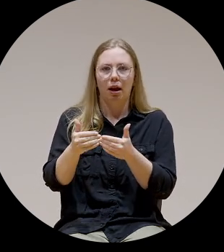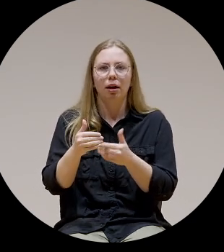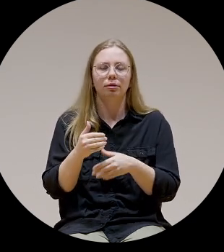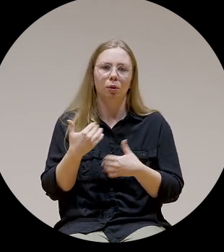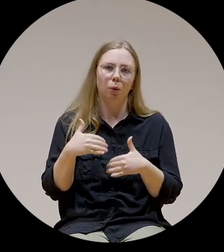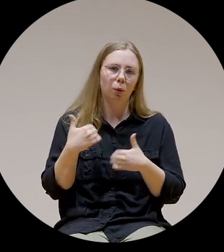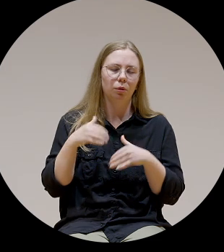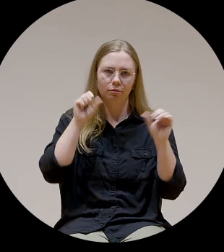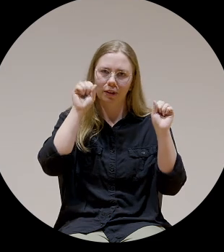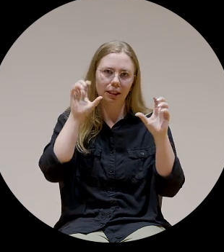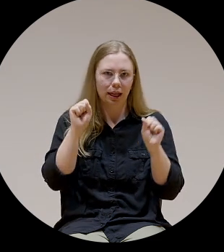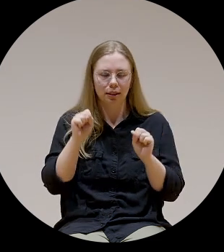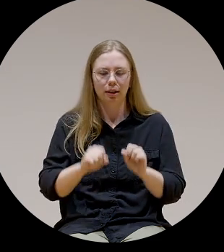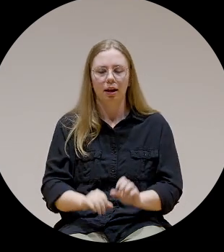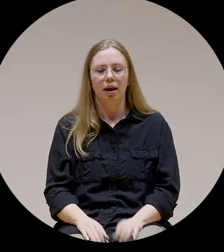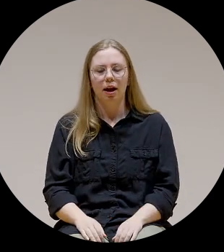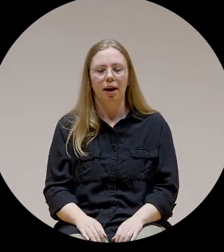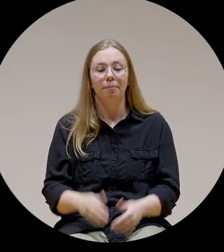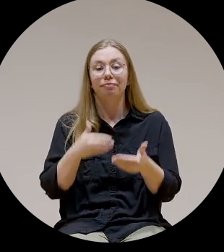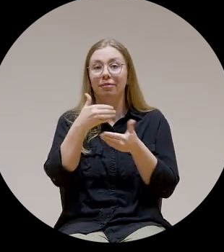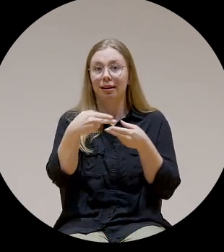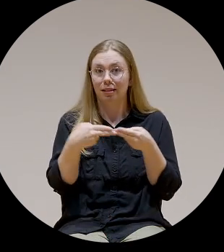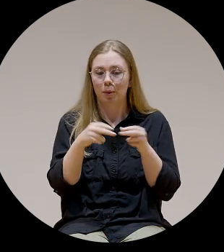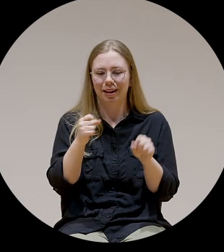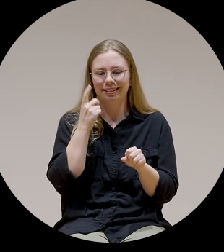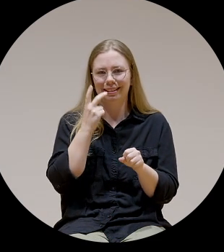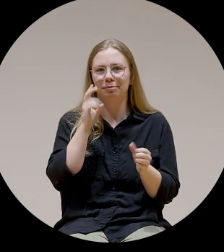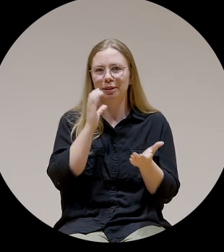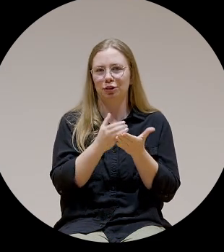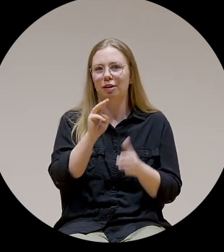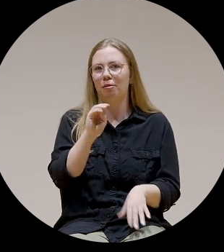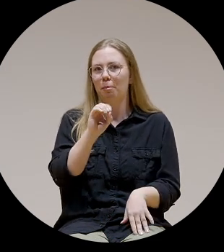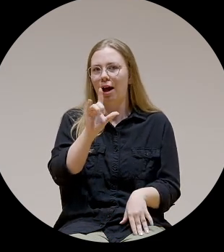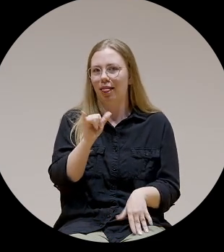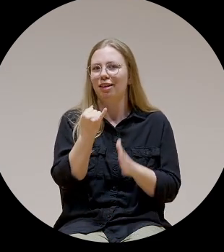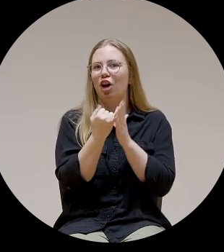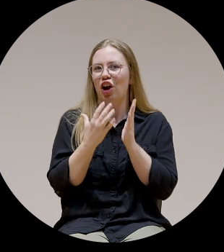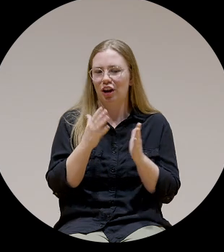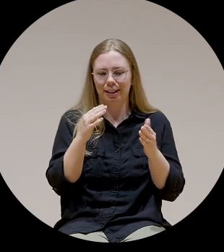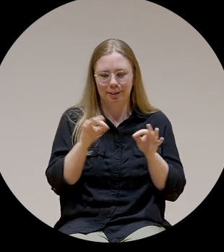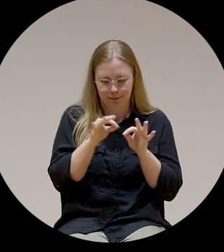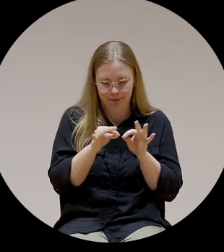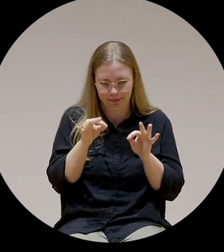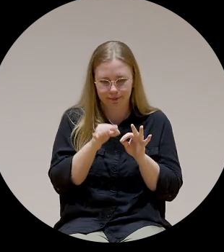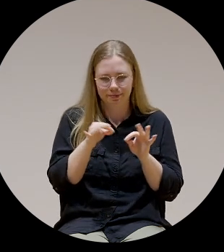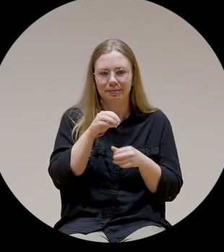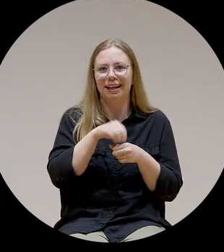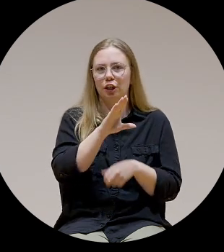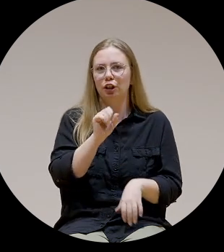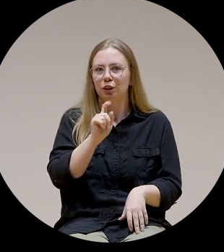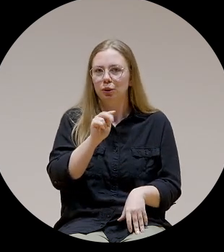It's really fantastic. And then the next slide, you can see Molly working in her studio. So as she started